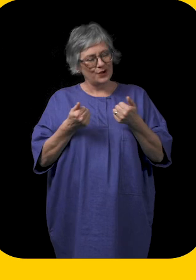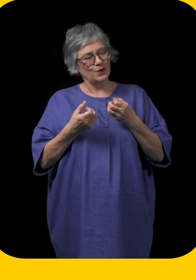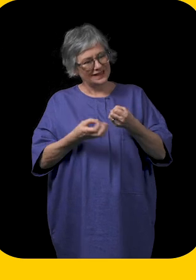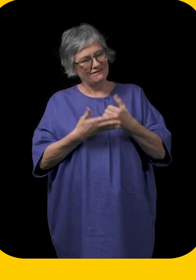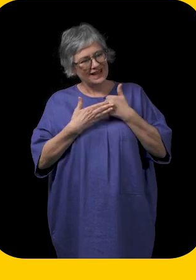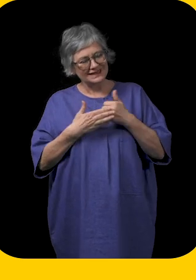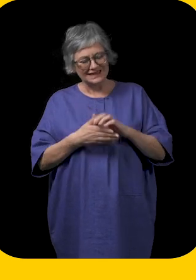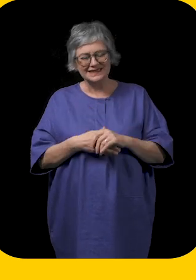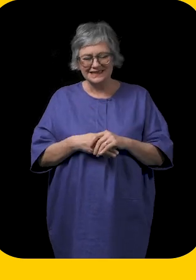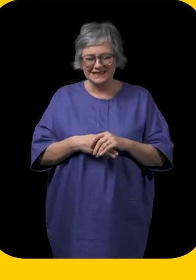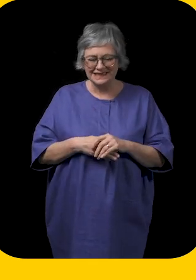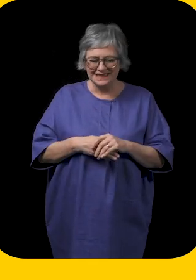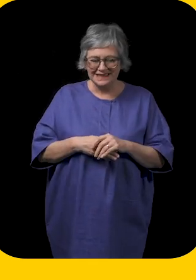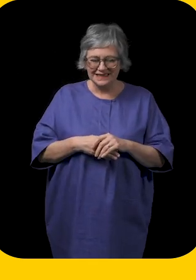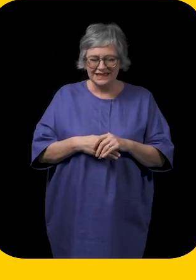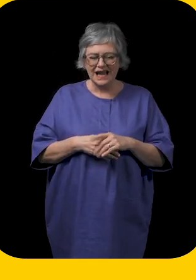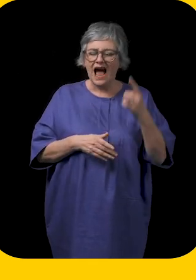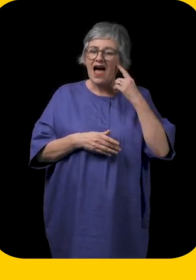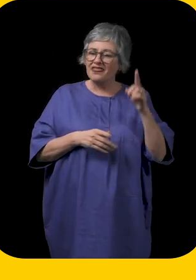Yeah. Good advice.